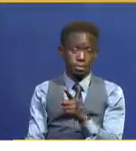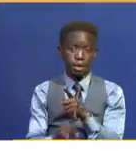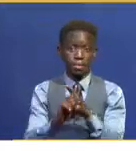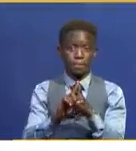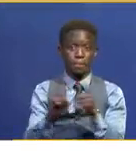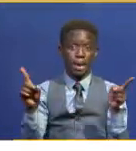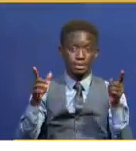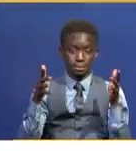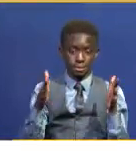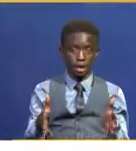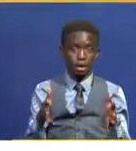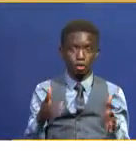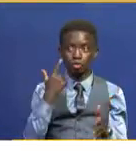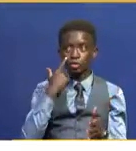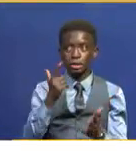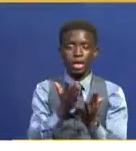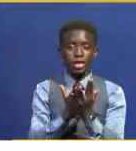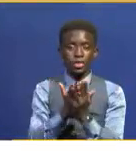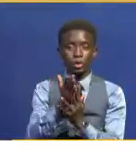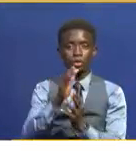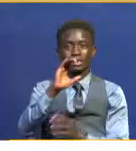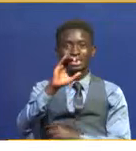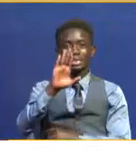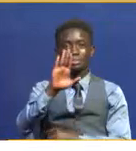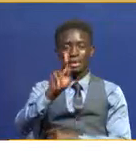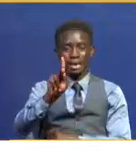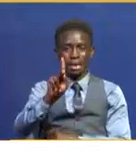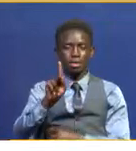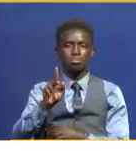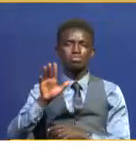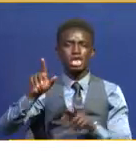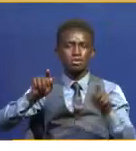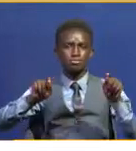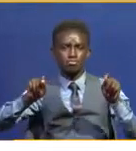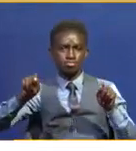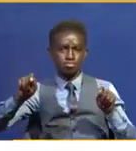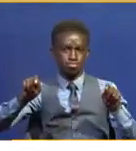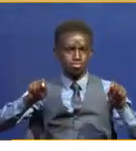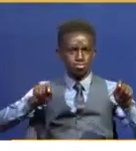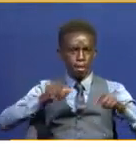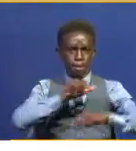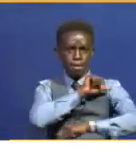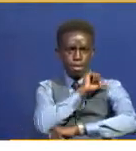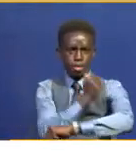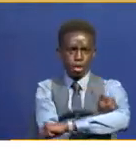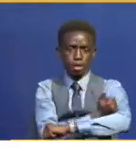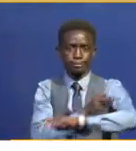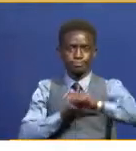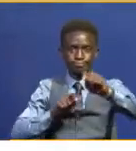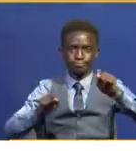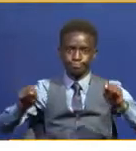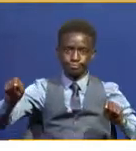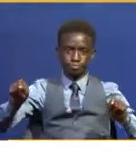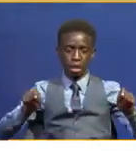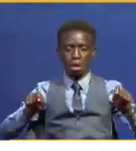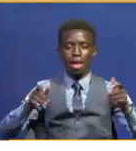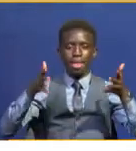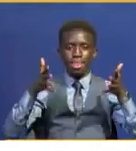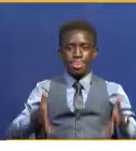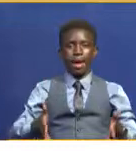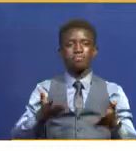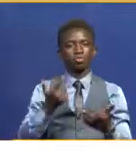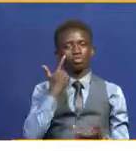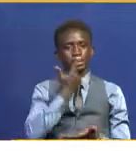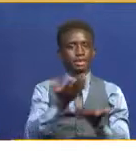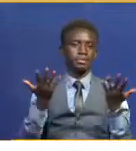age, perhaps through the central bank and how it regulates that particular space, one can actually be able to transact and send